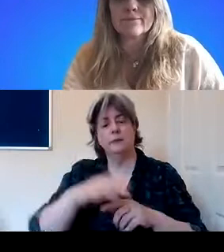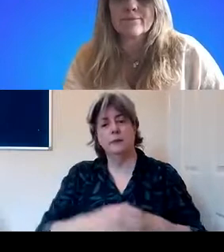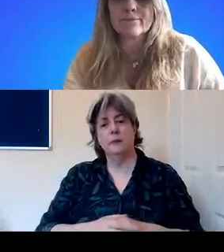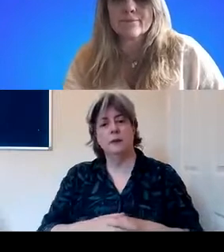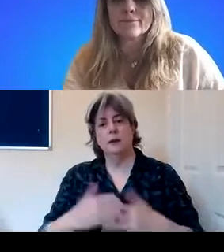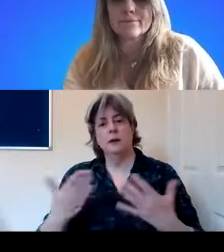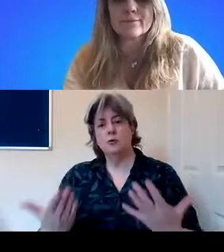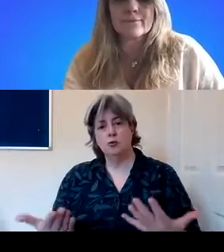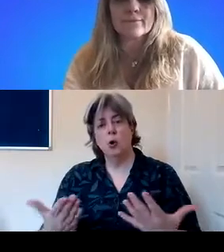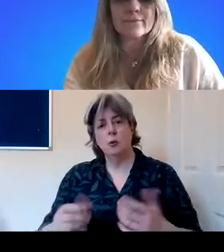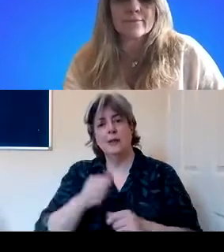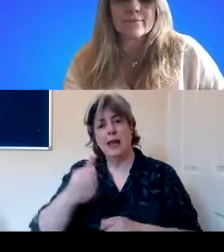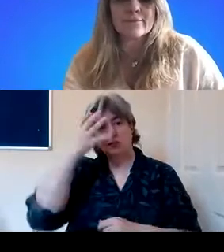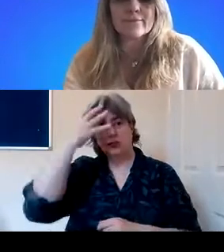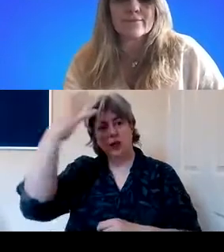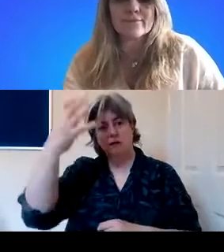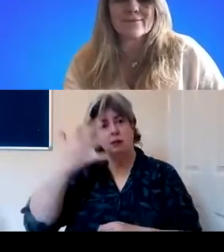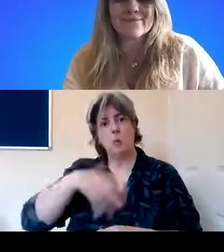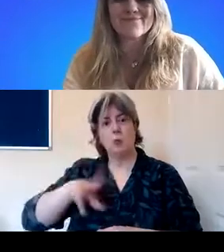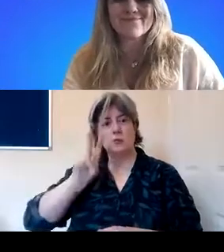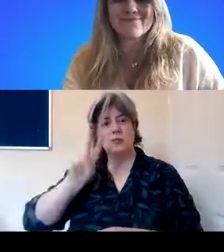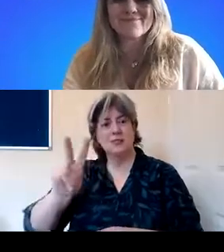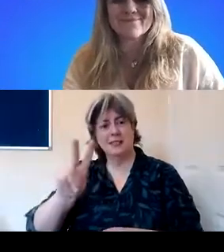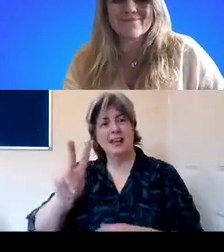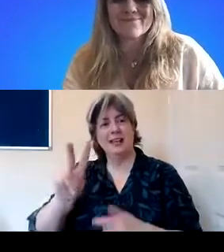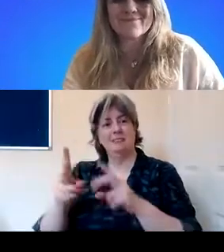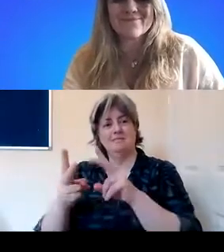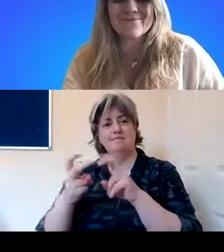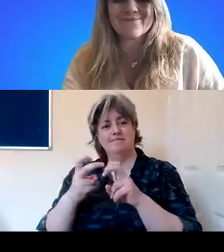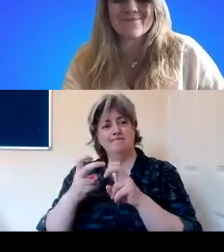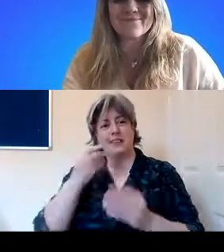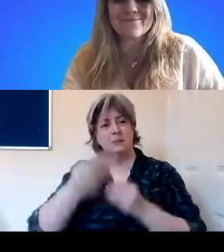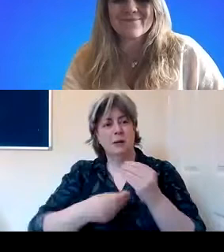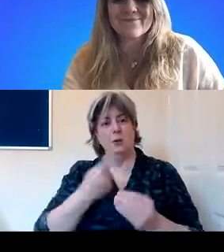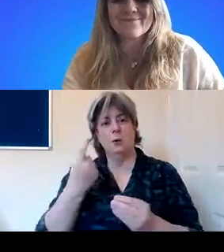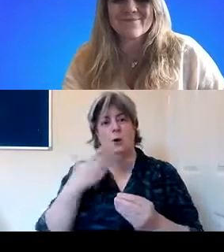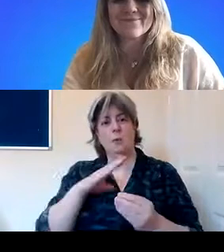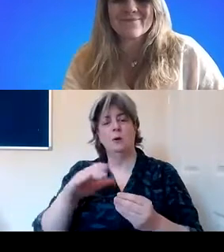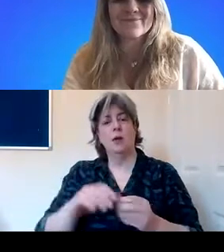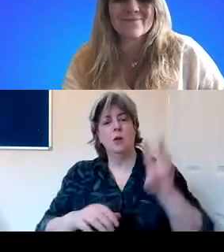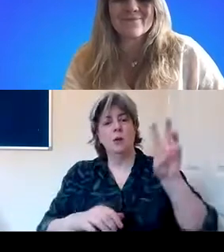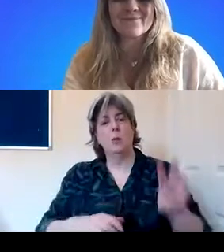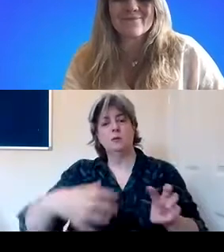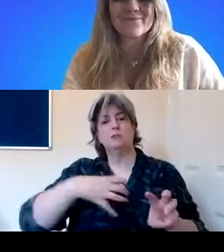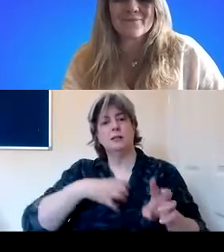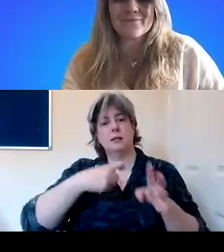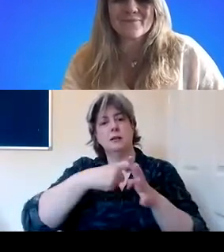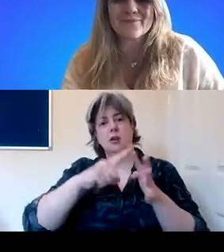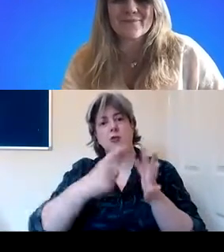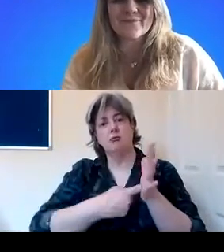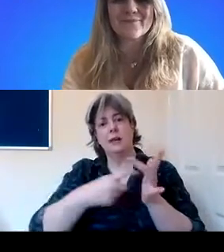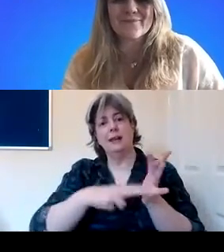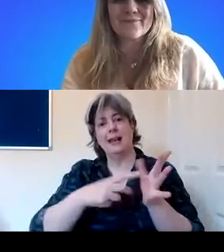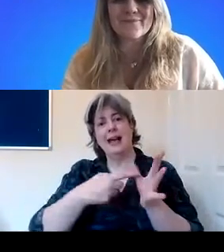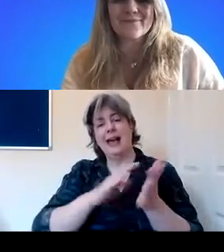see from the next government, I'm very pleased to hand over to our Welsh President, Carina Hanson, who will say a few words before I introduce the